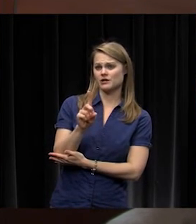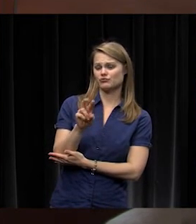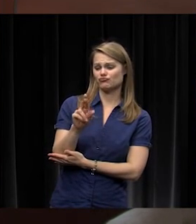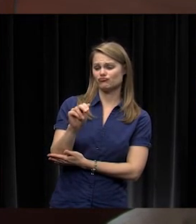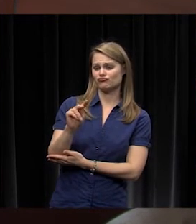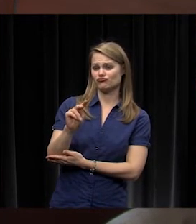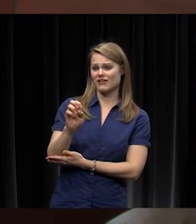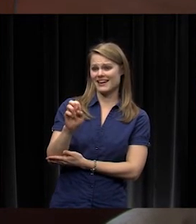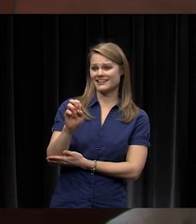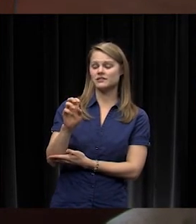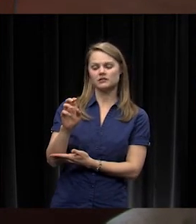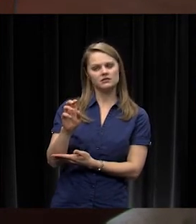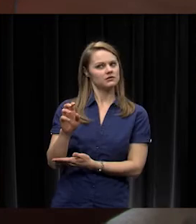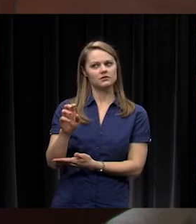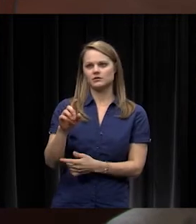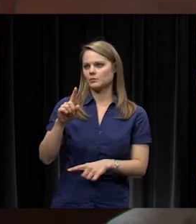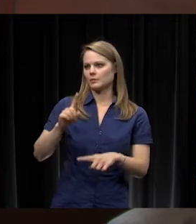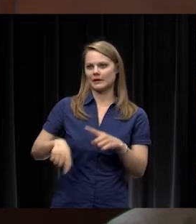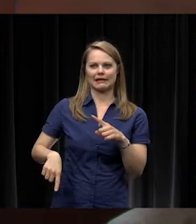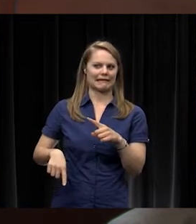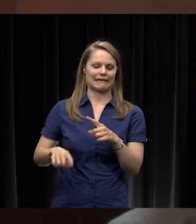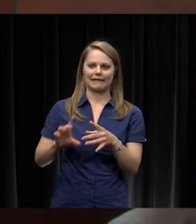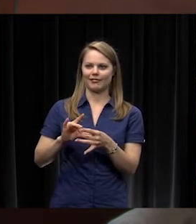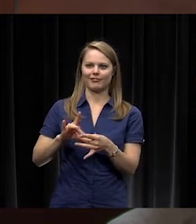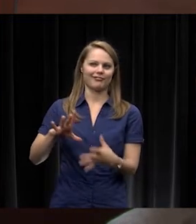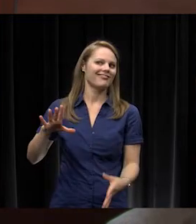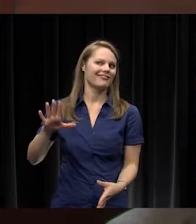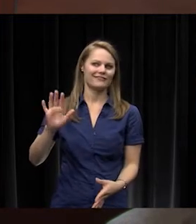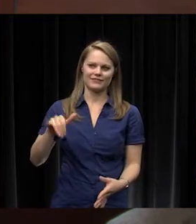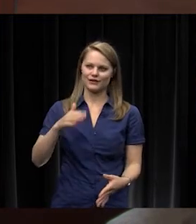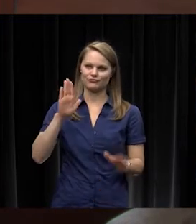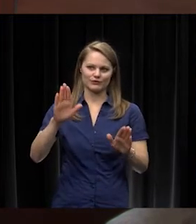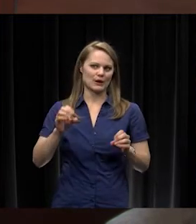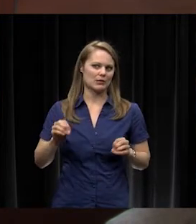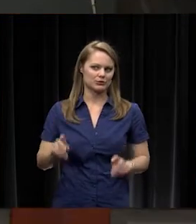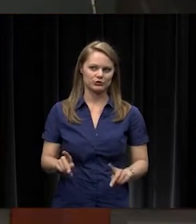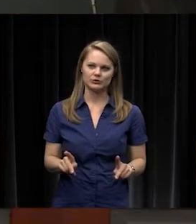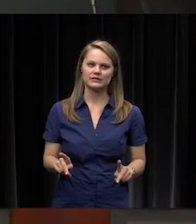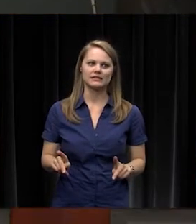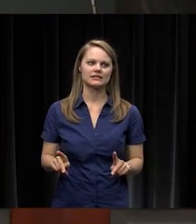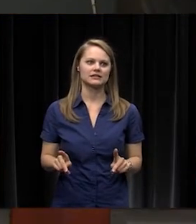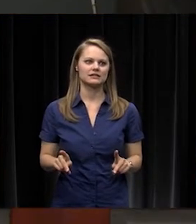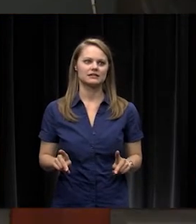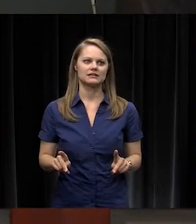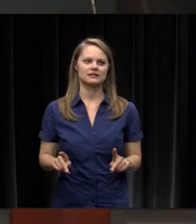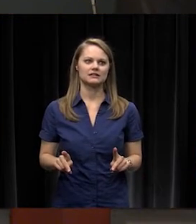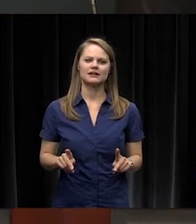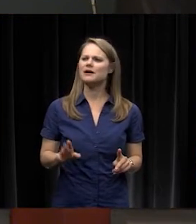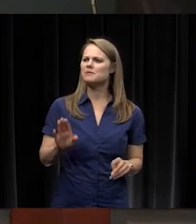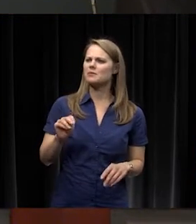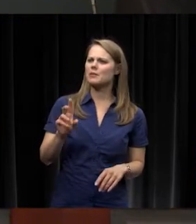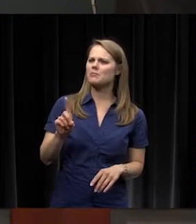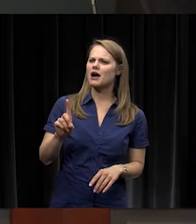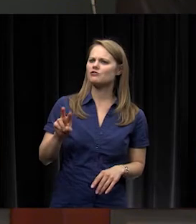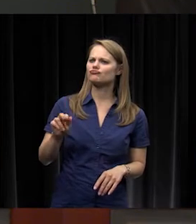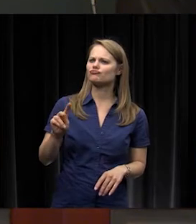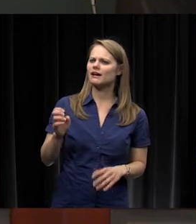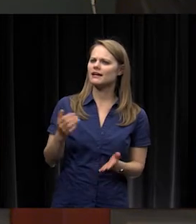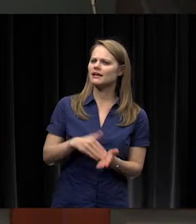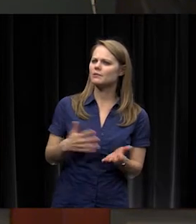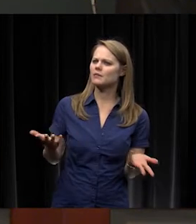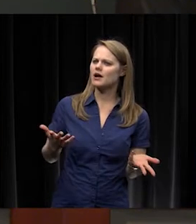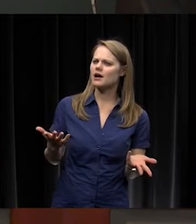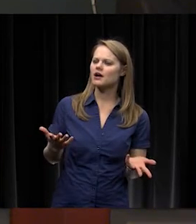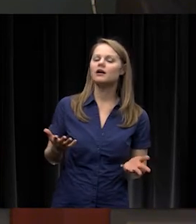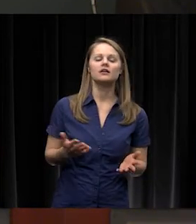state of a more difficult economy, block funding, and limited resources, what were our bond ratings again? Very good question. And to